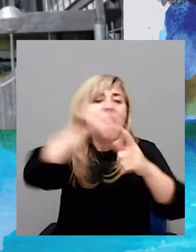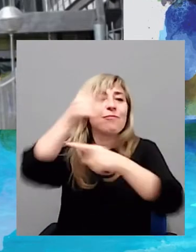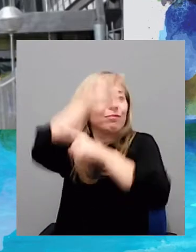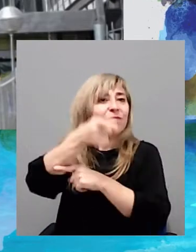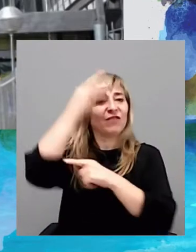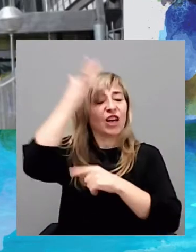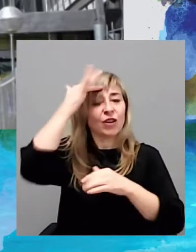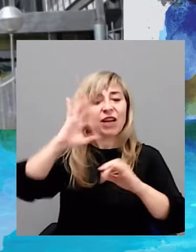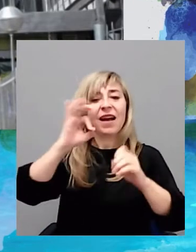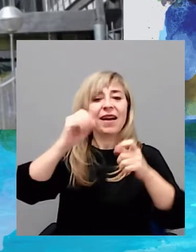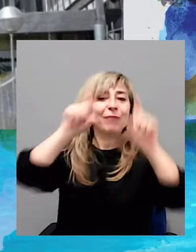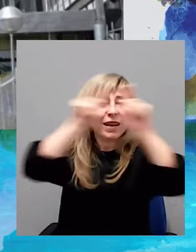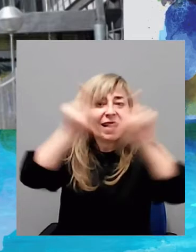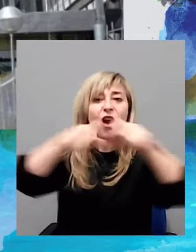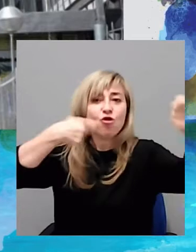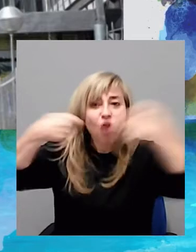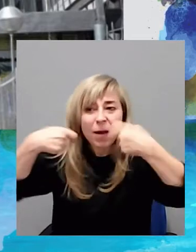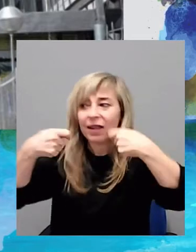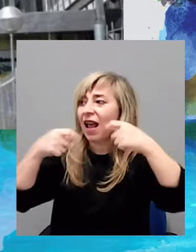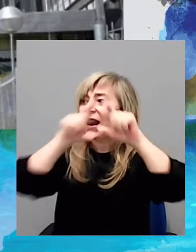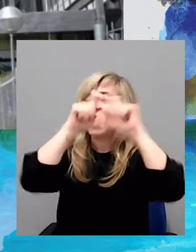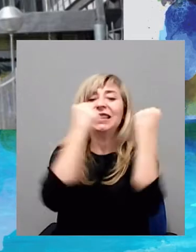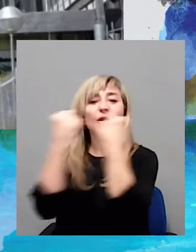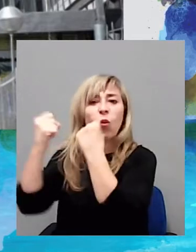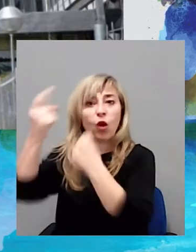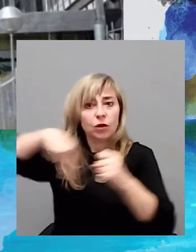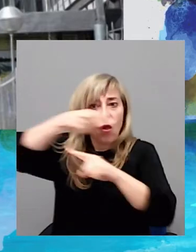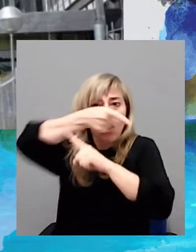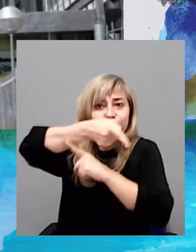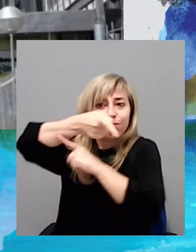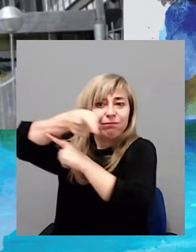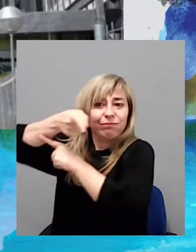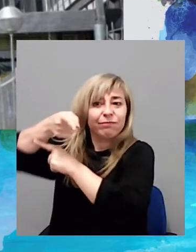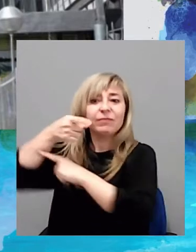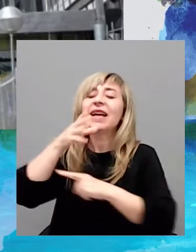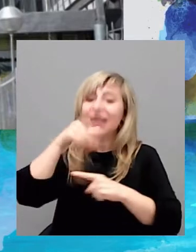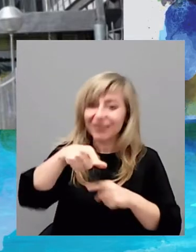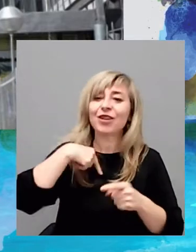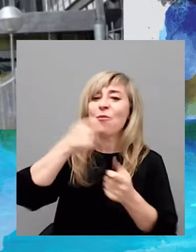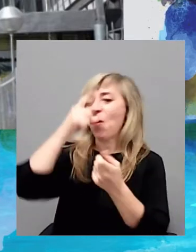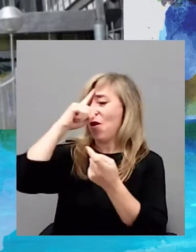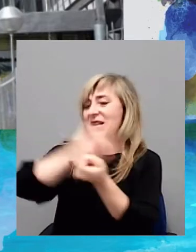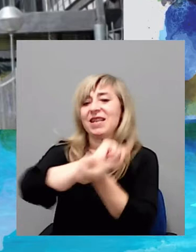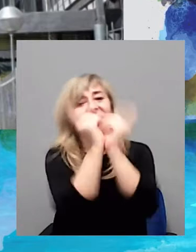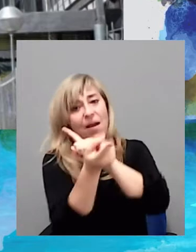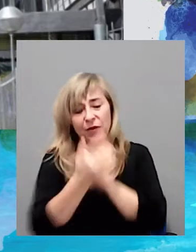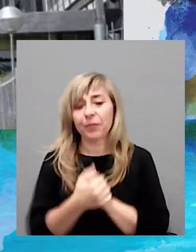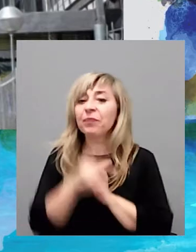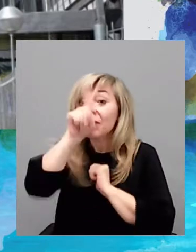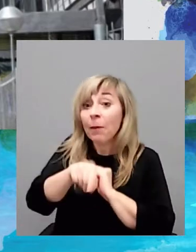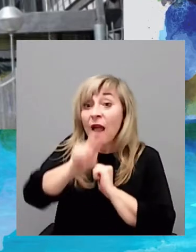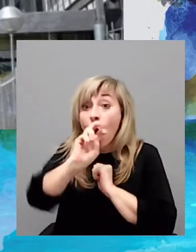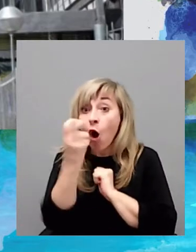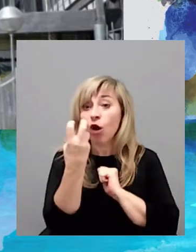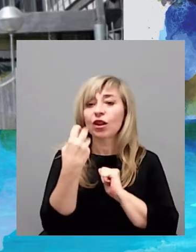paradigm, that is affecting all institutions. And lastly, I would like to underscore the